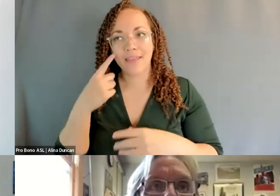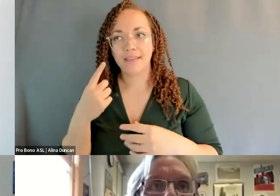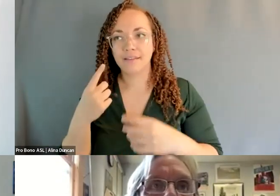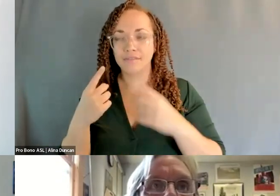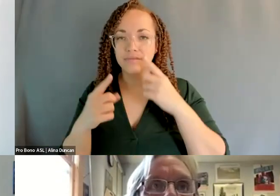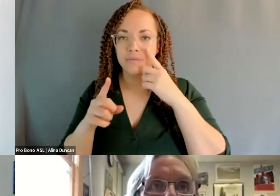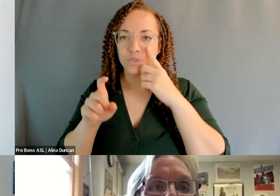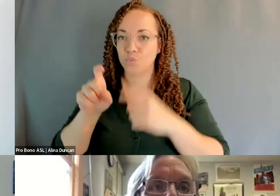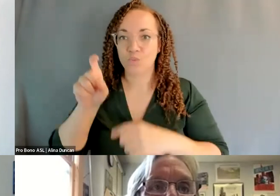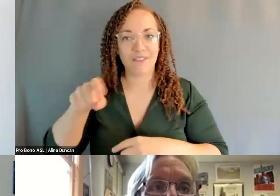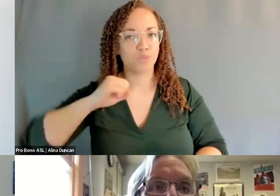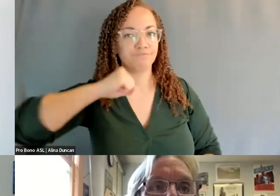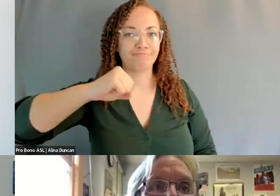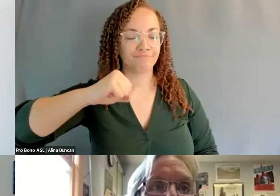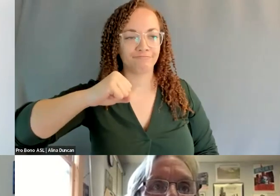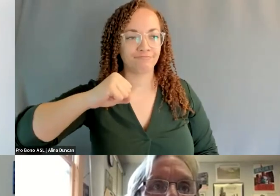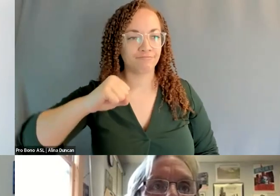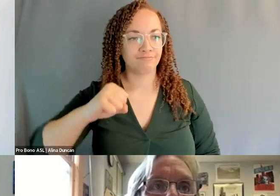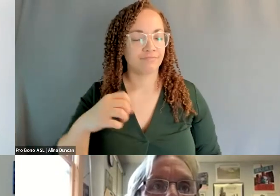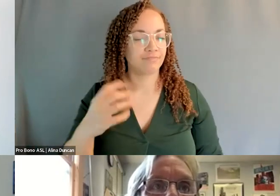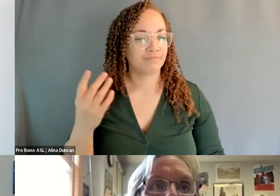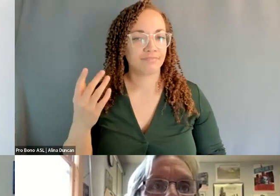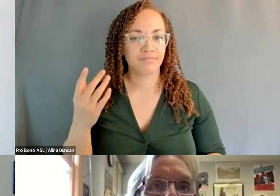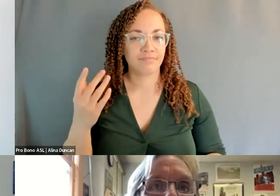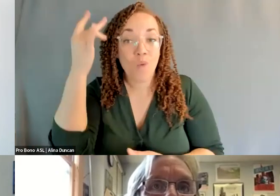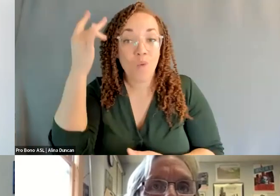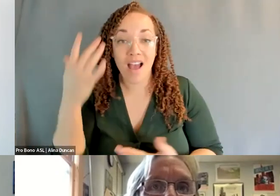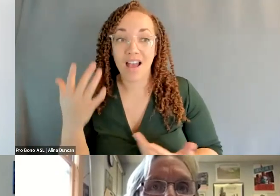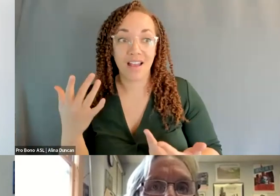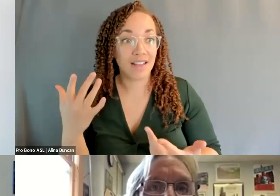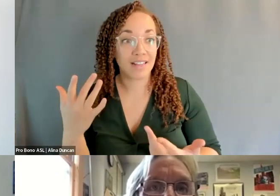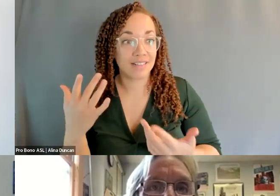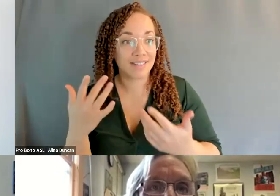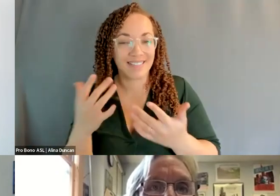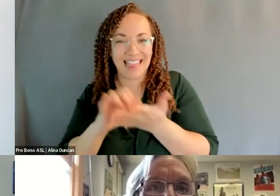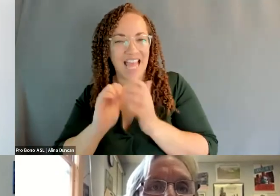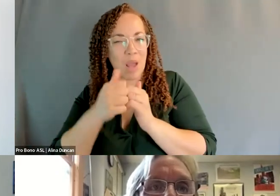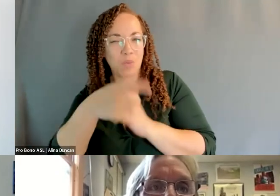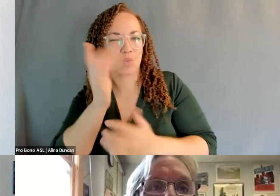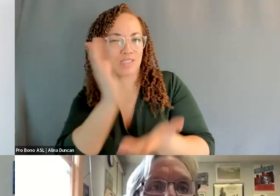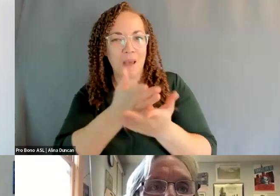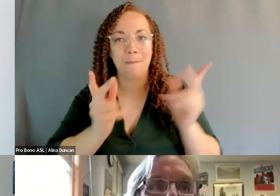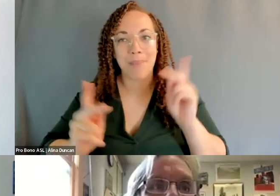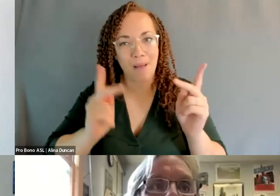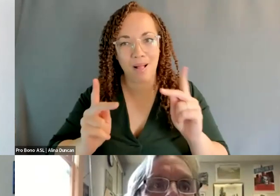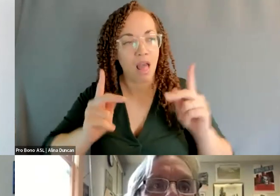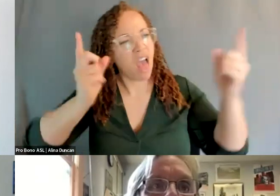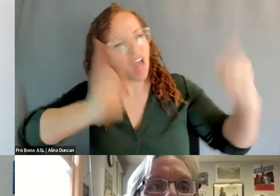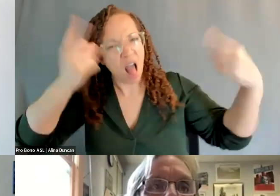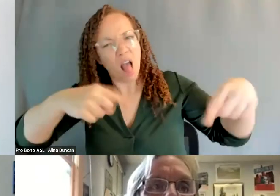just resist, because the only thing that stops people is resistance rather than argument.